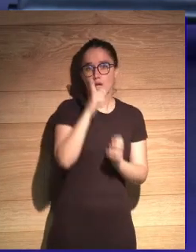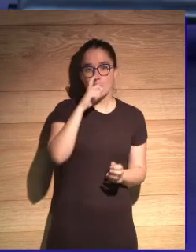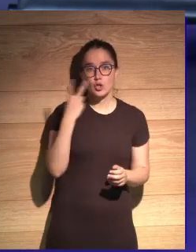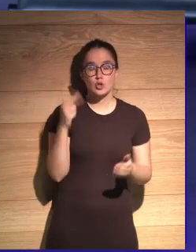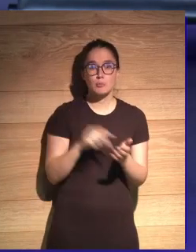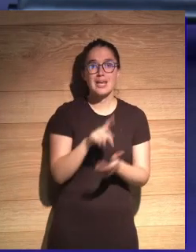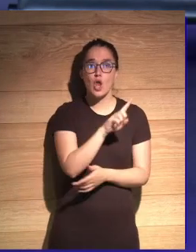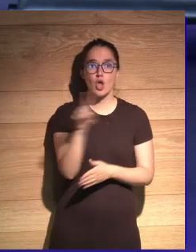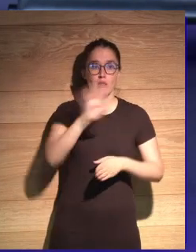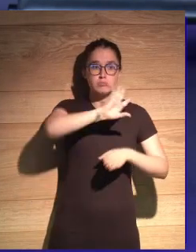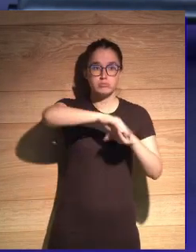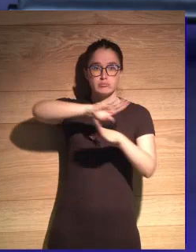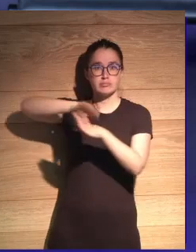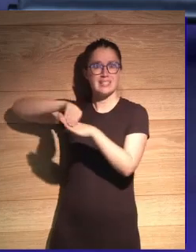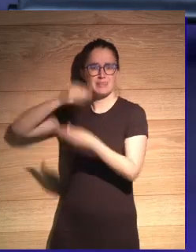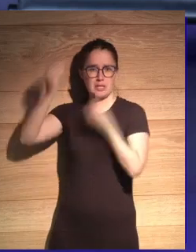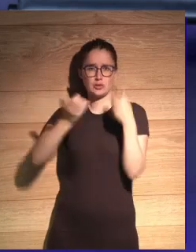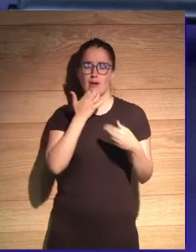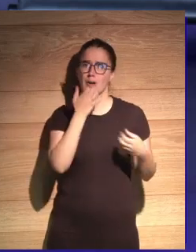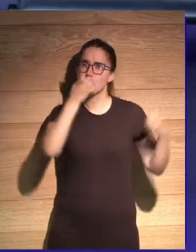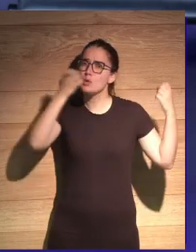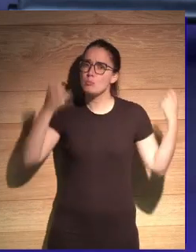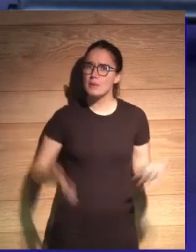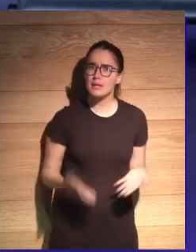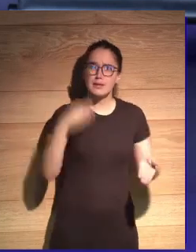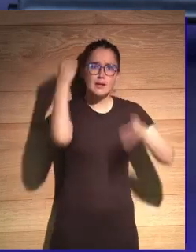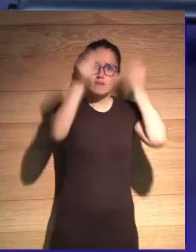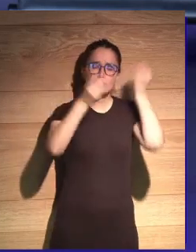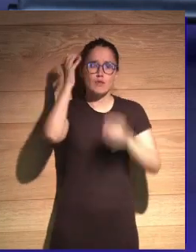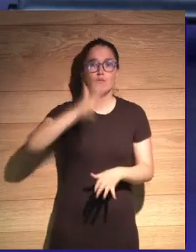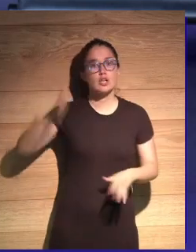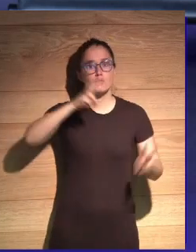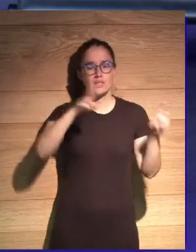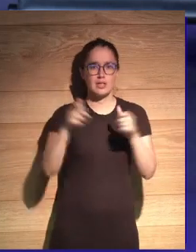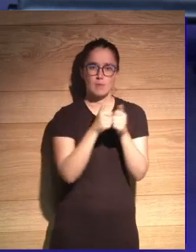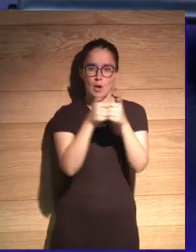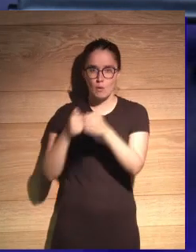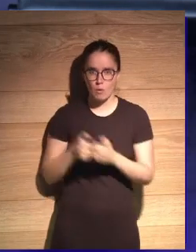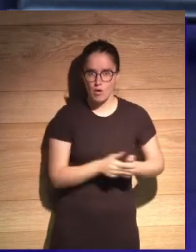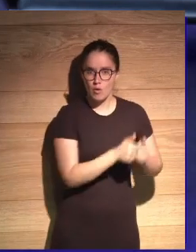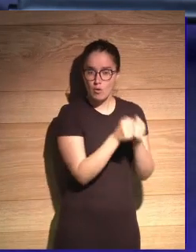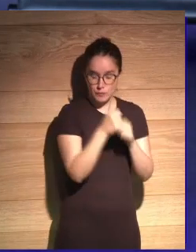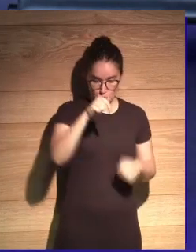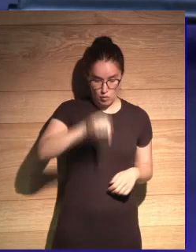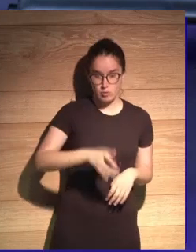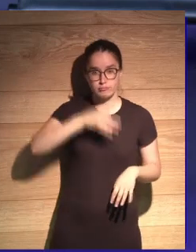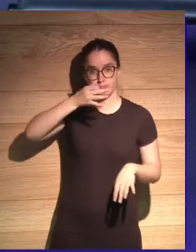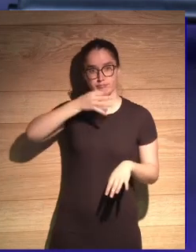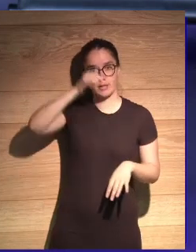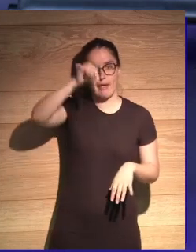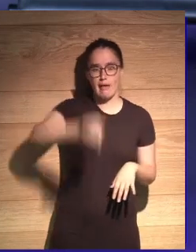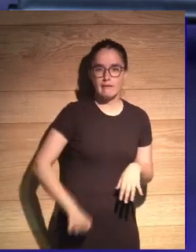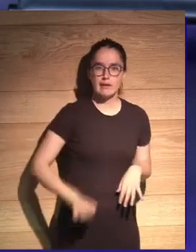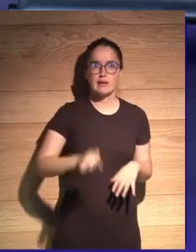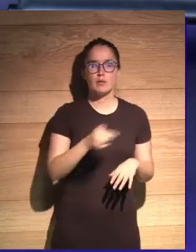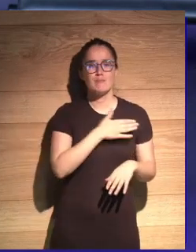philosophy of video games of 2012, which I think is a very good example on philosophy